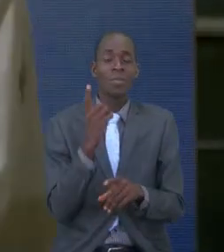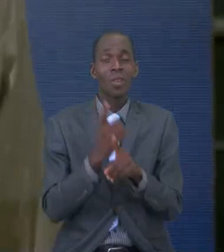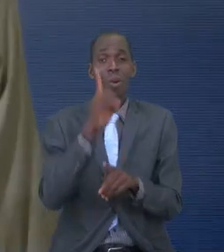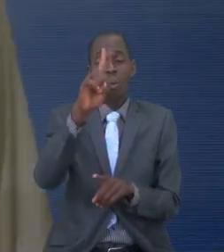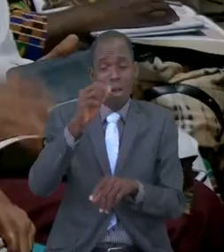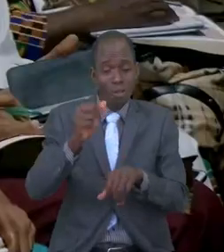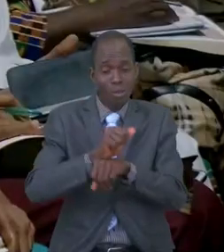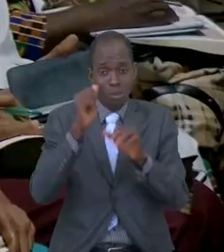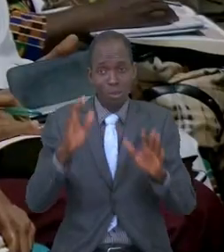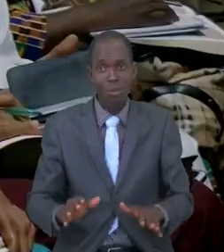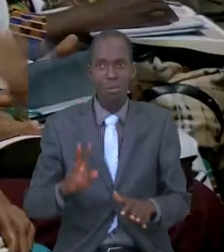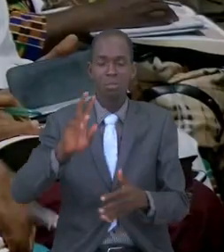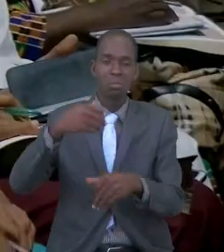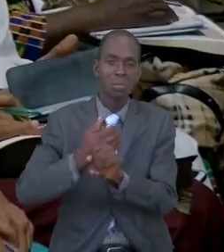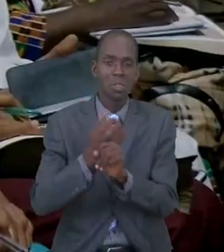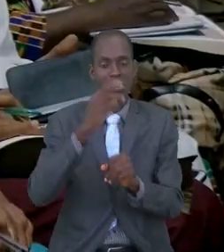come down.